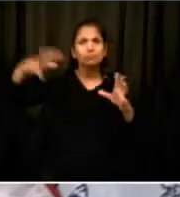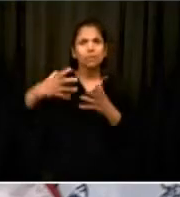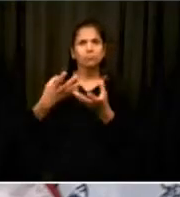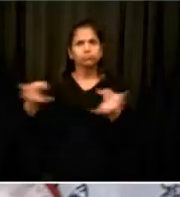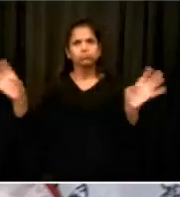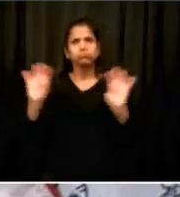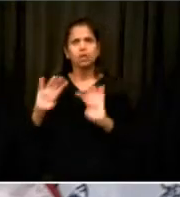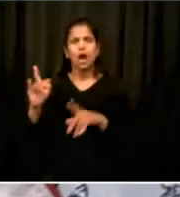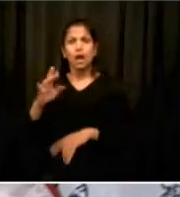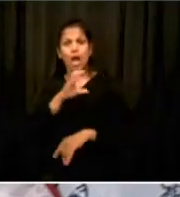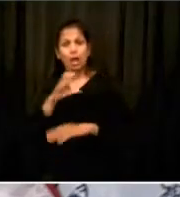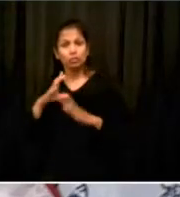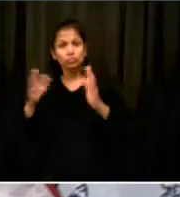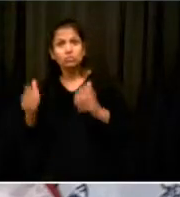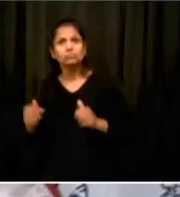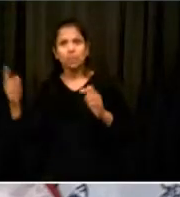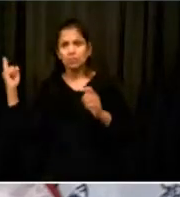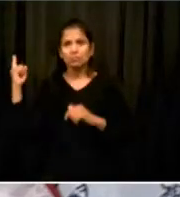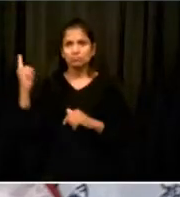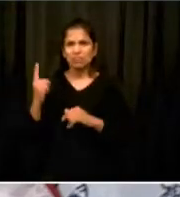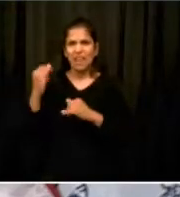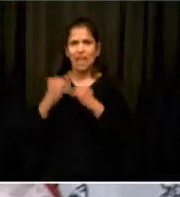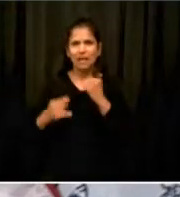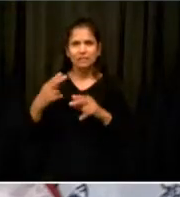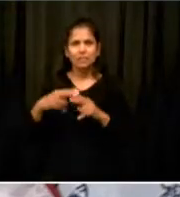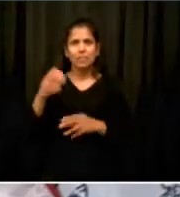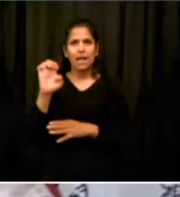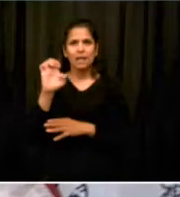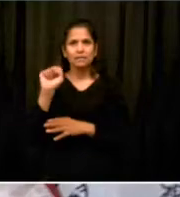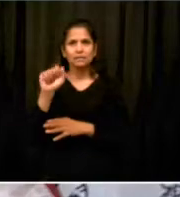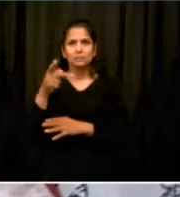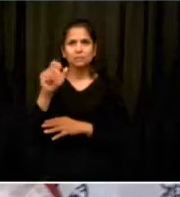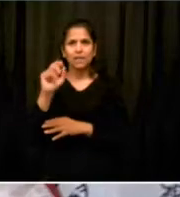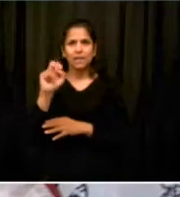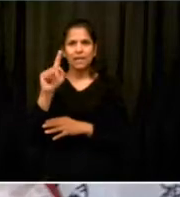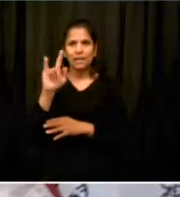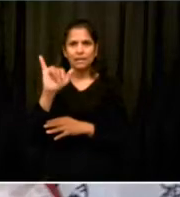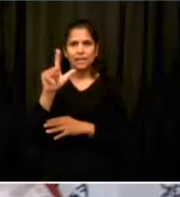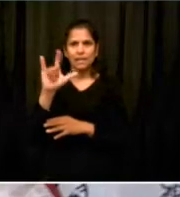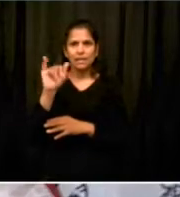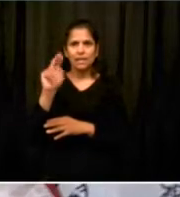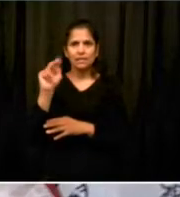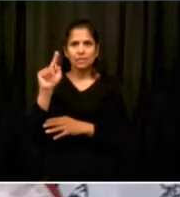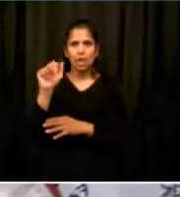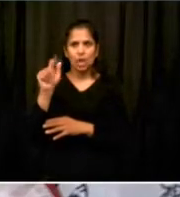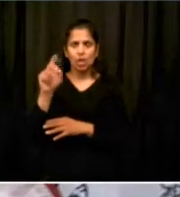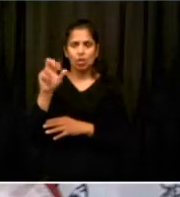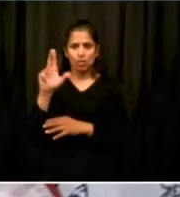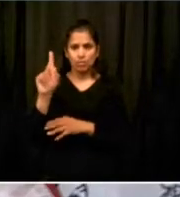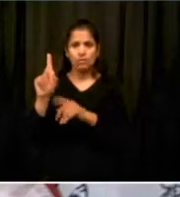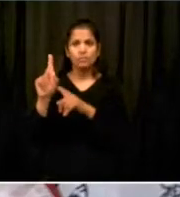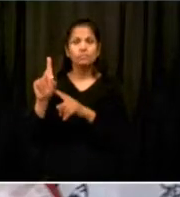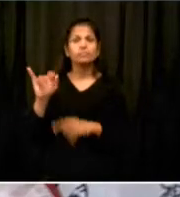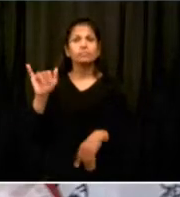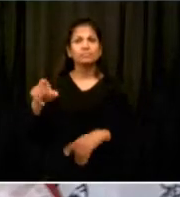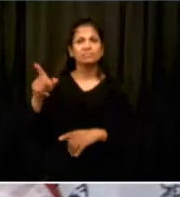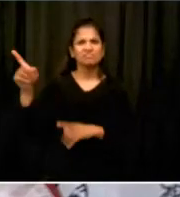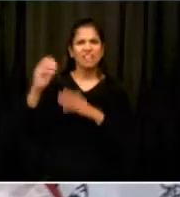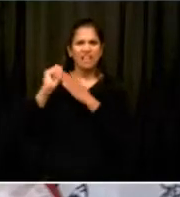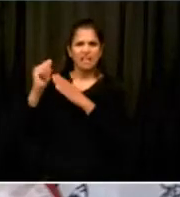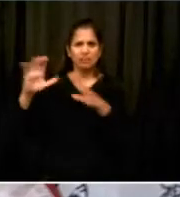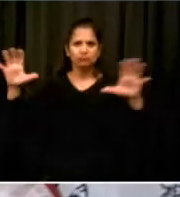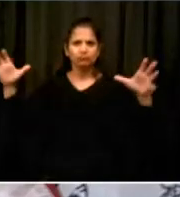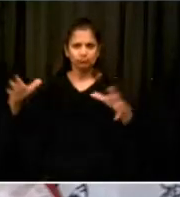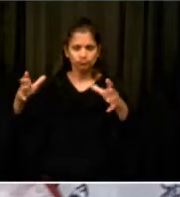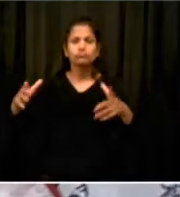pressing issues that the communities are experiencing. And we're talking about communities that have been through a lot in this crisis and before, now want to fight